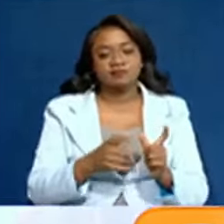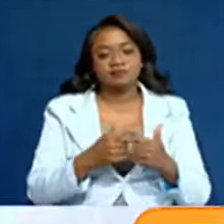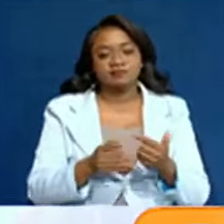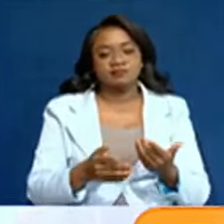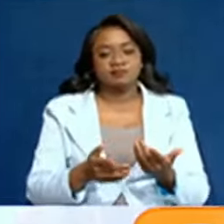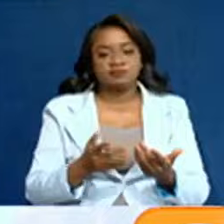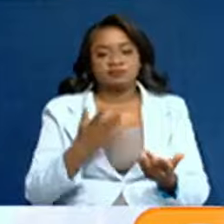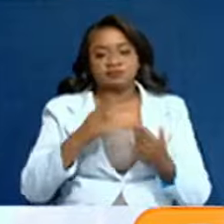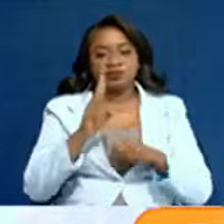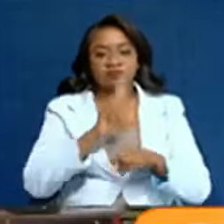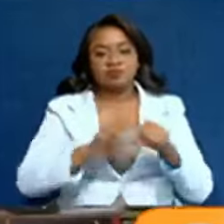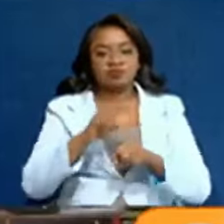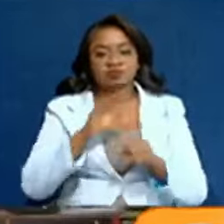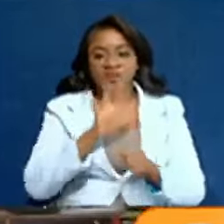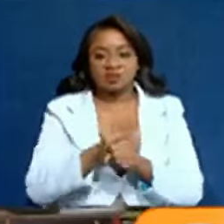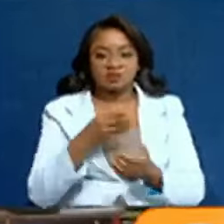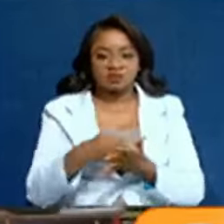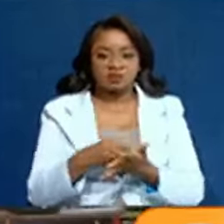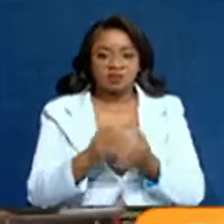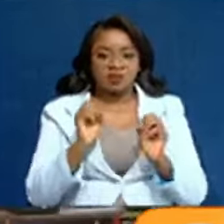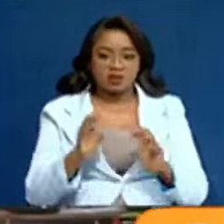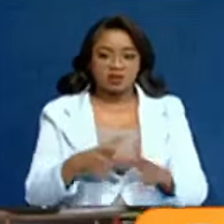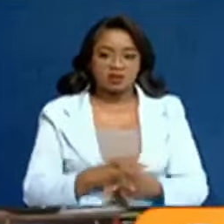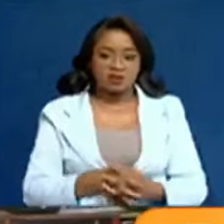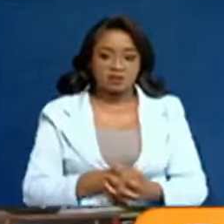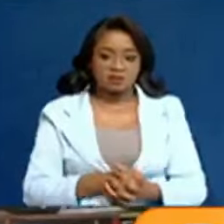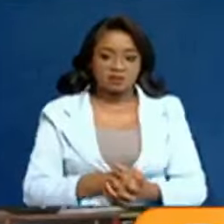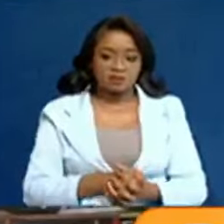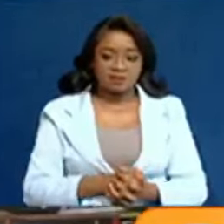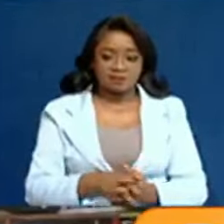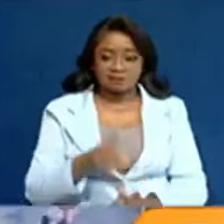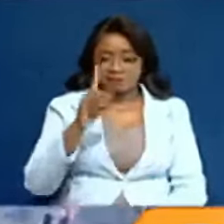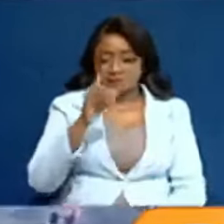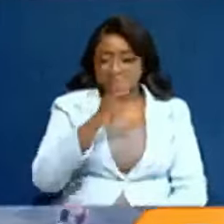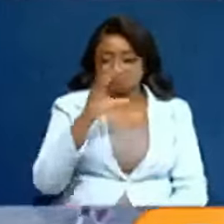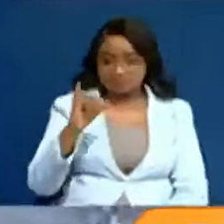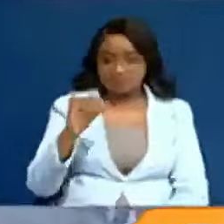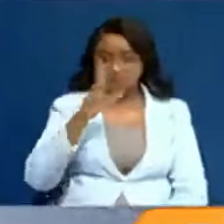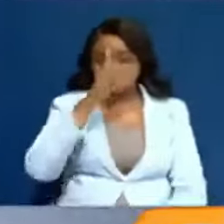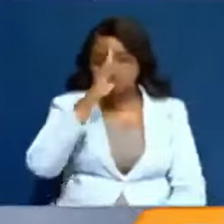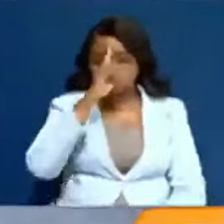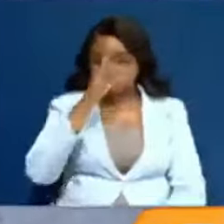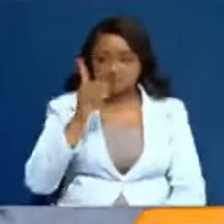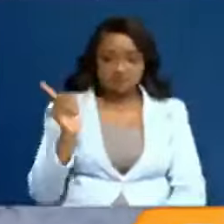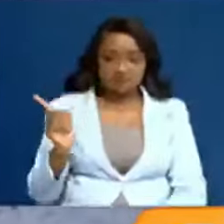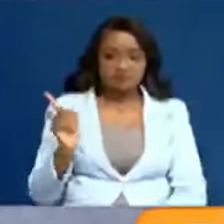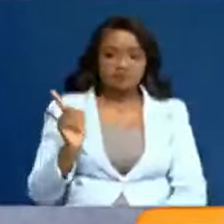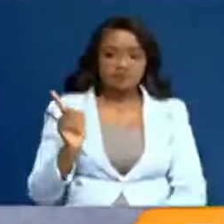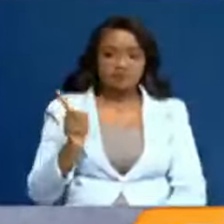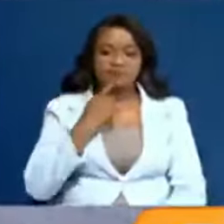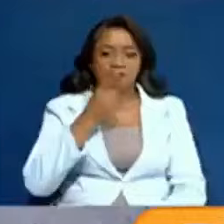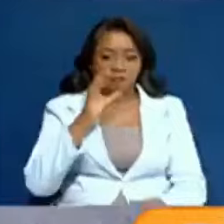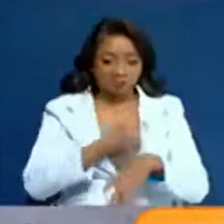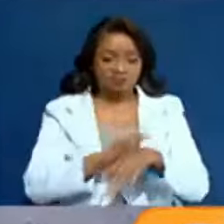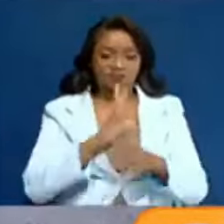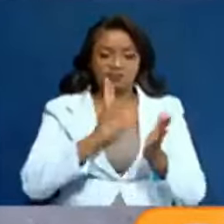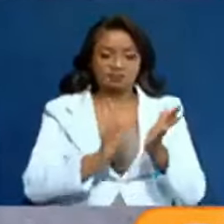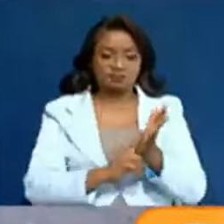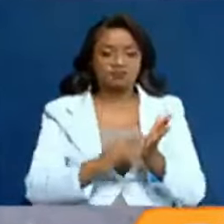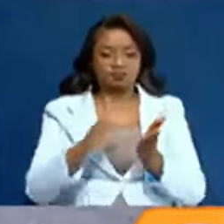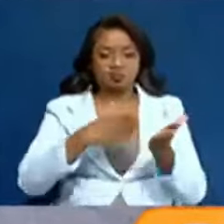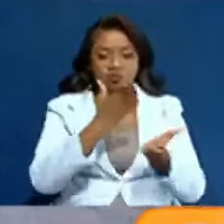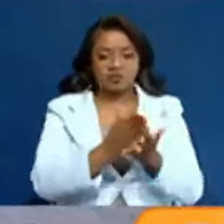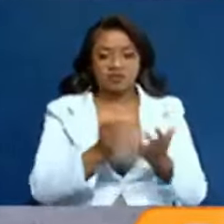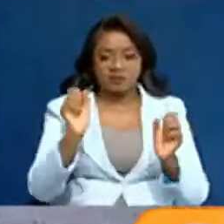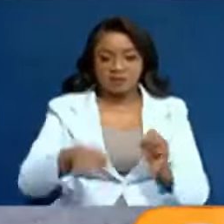mibi wangekuwa wametumia pesa nyingi. DCI boss in Athi River Wesley Kiprotich has confirmed receiving the report and